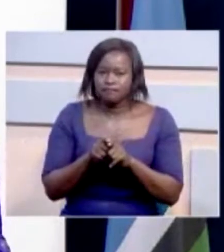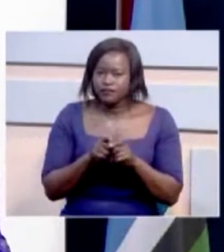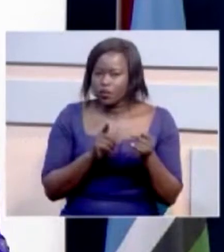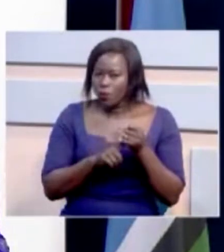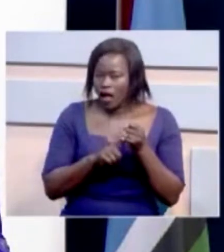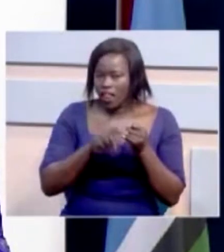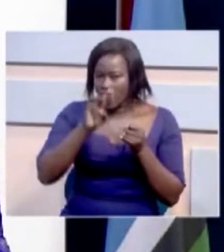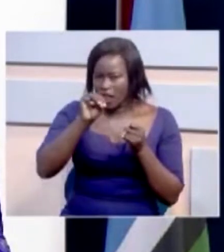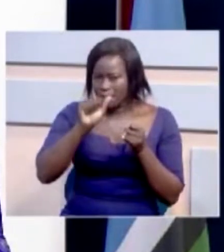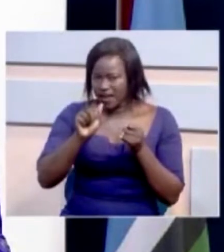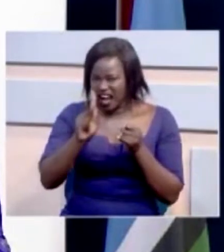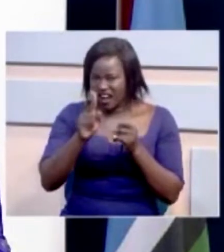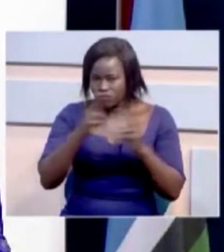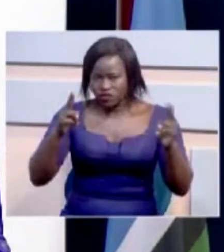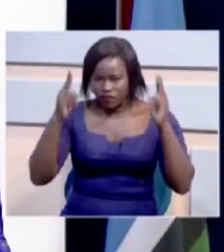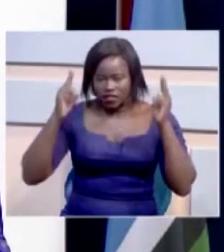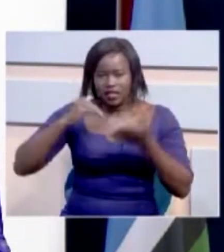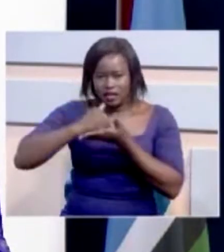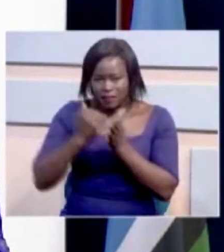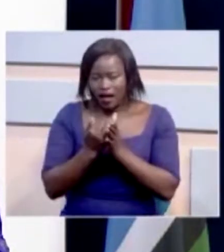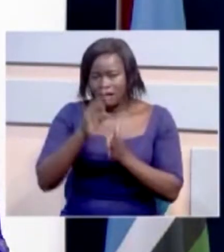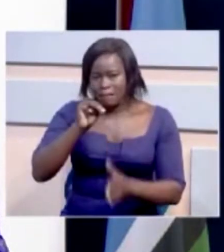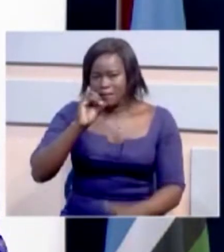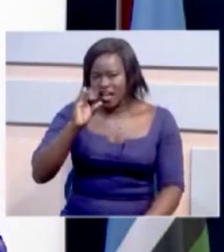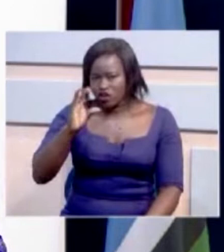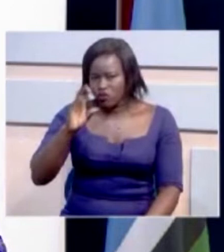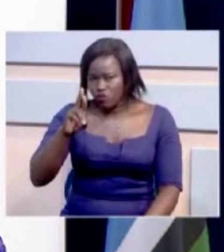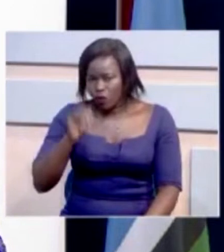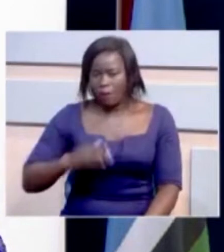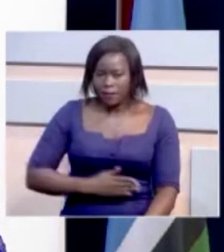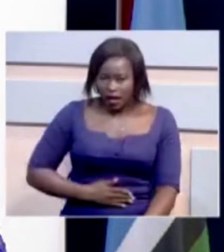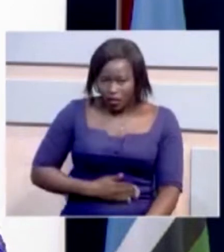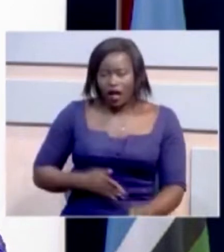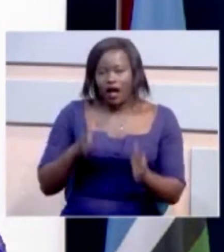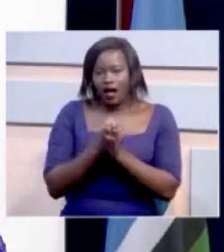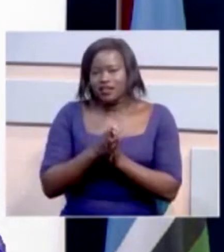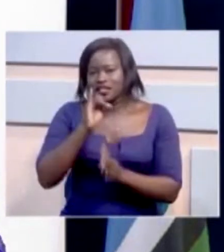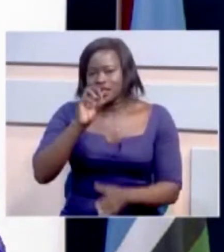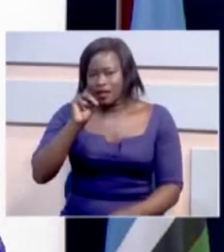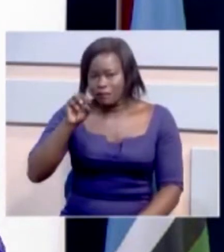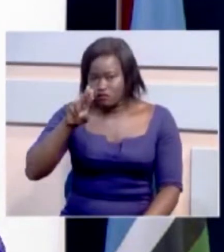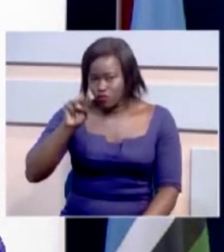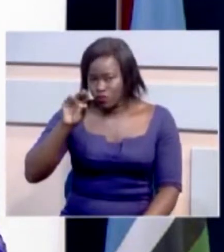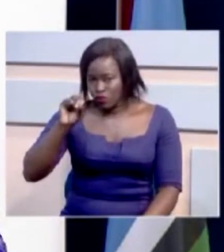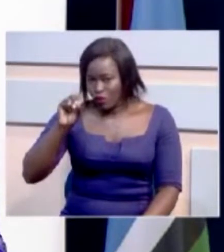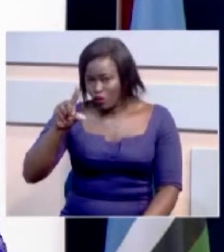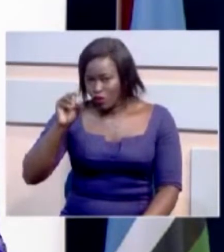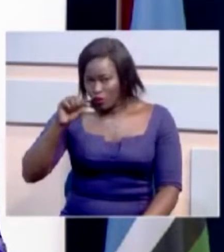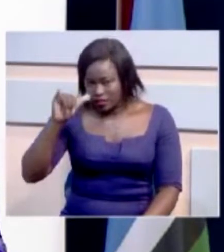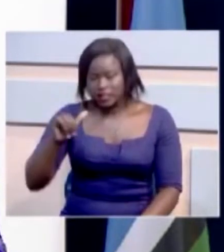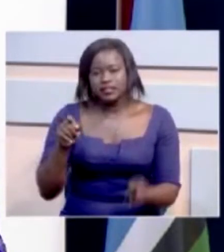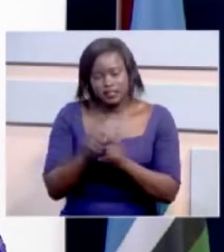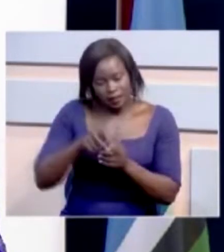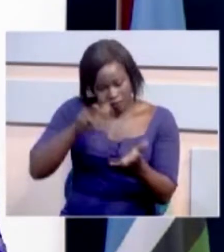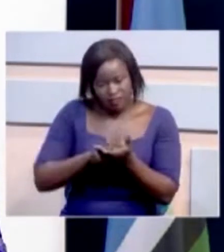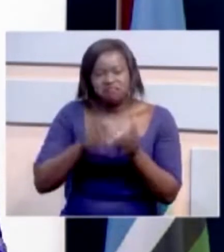1, Makerere University Department of Microbiology and Immunology, which has already been activated to test